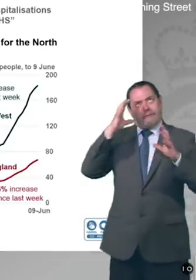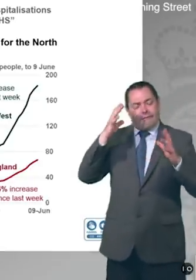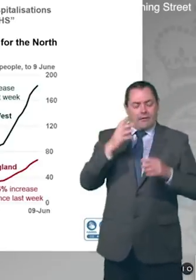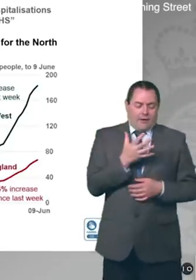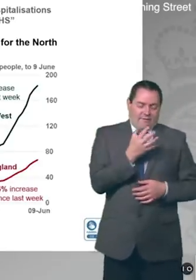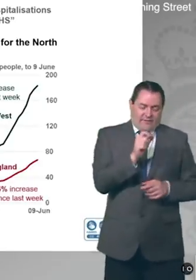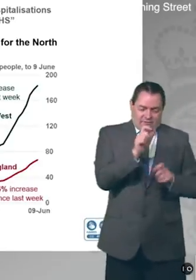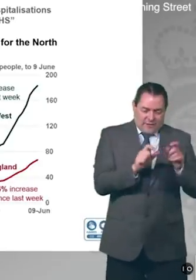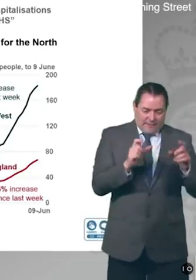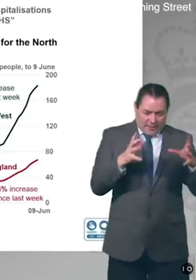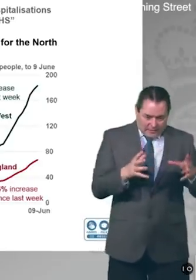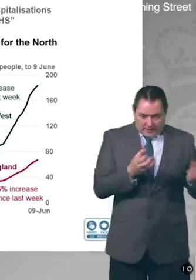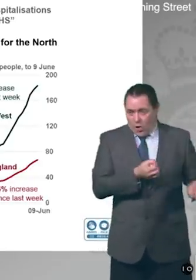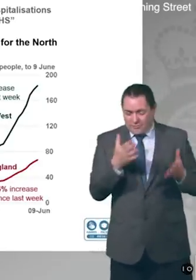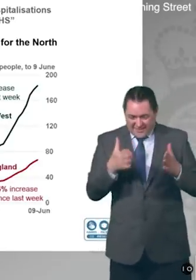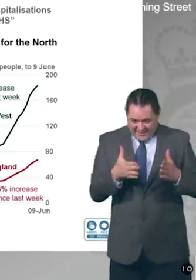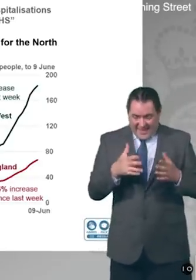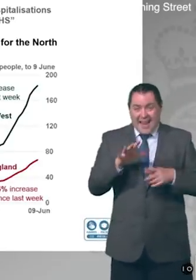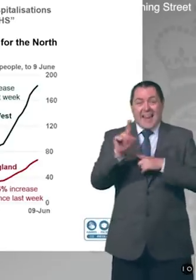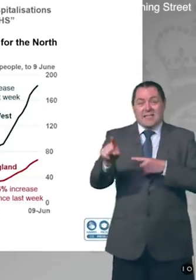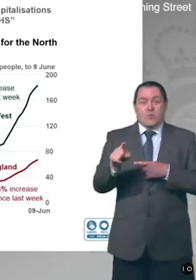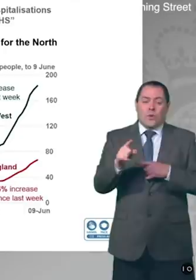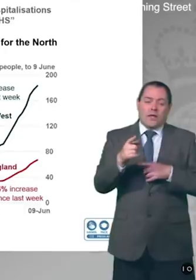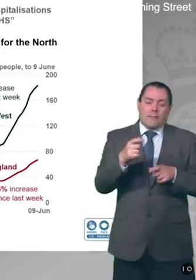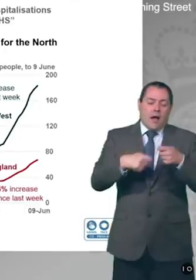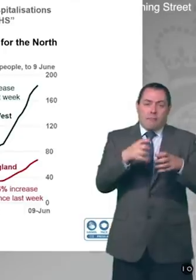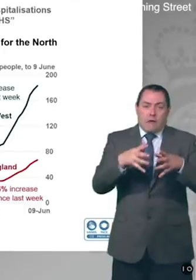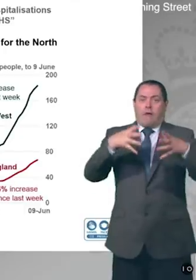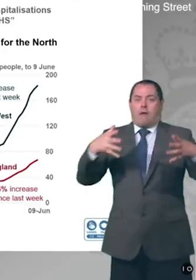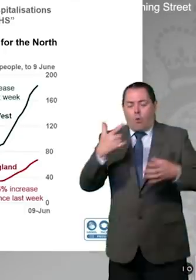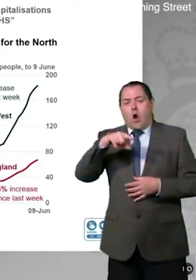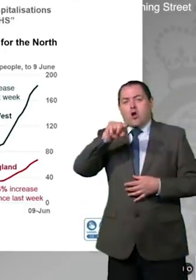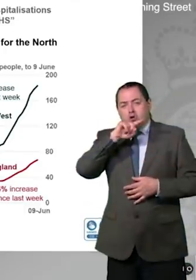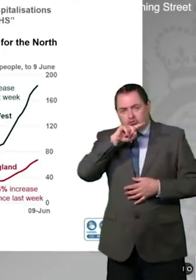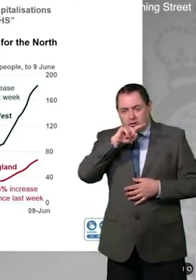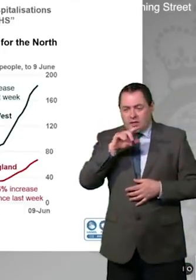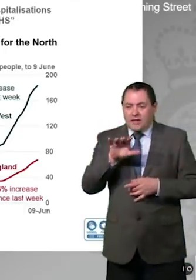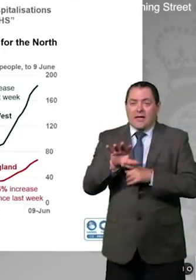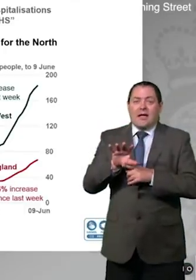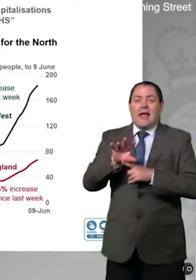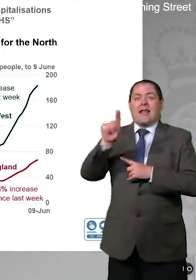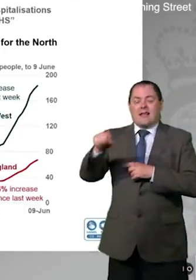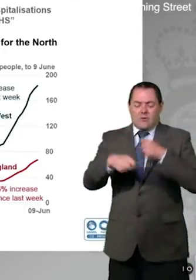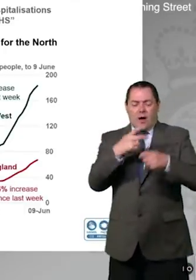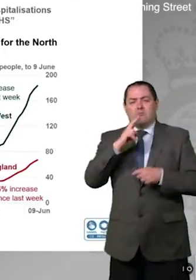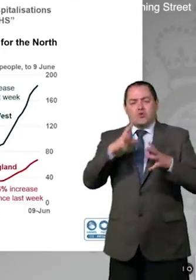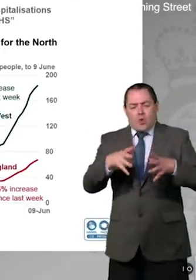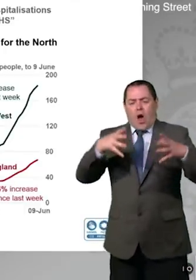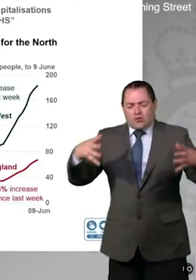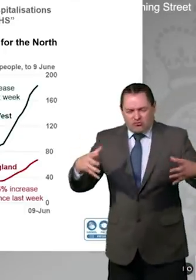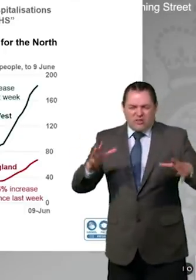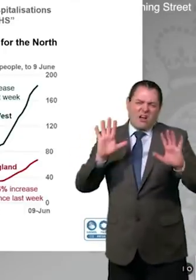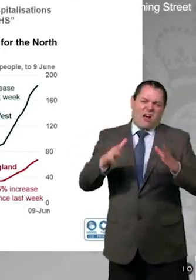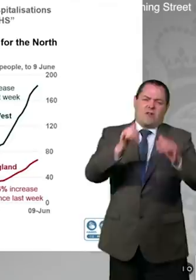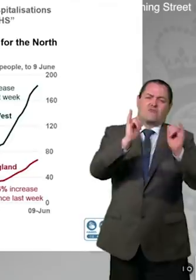are still relatively modest compared to the capacity of the NHS. But several doubling times, relatively small number of doubling times, and you start getting to really